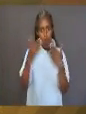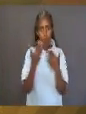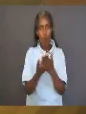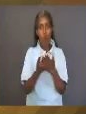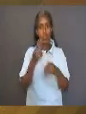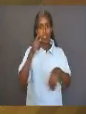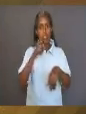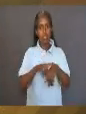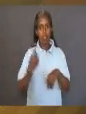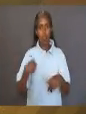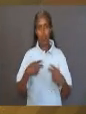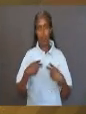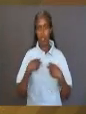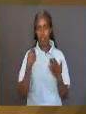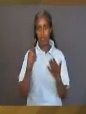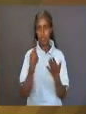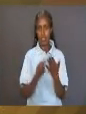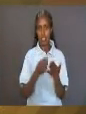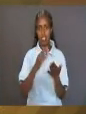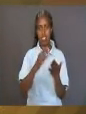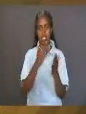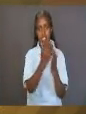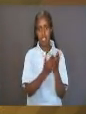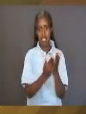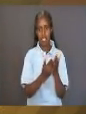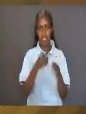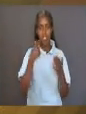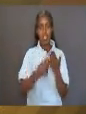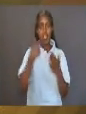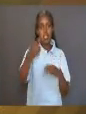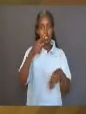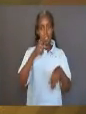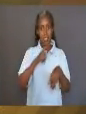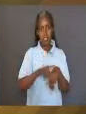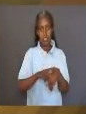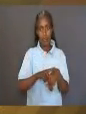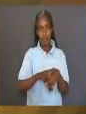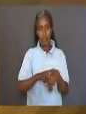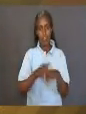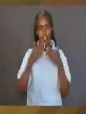time we have for this lesson. Until next time,